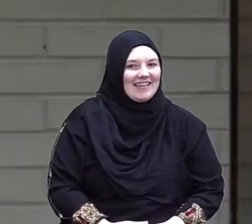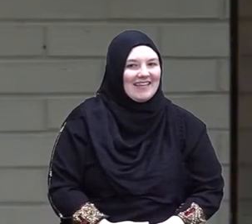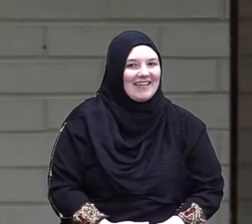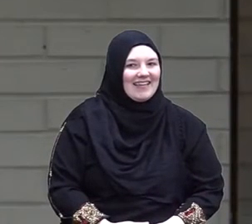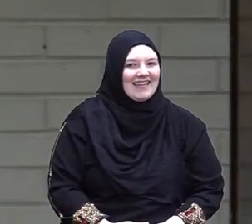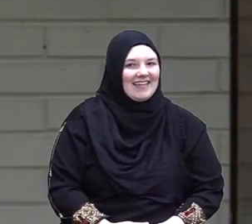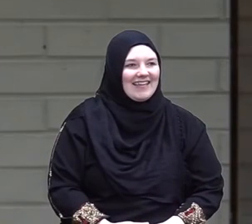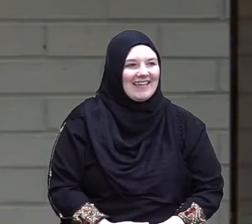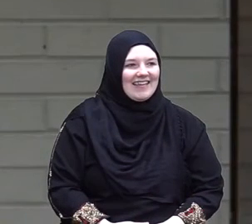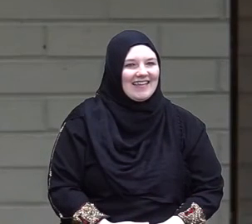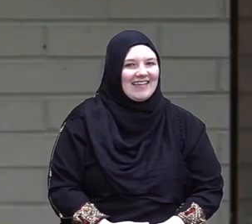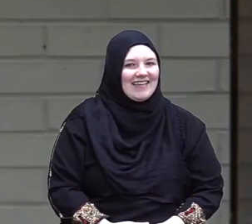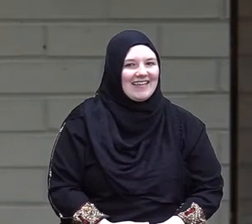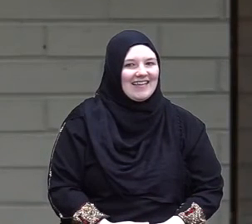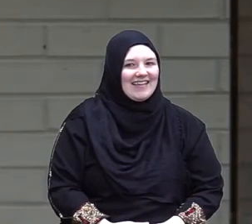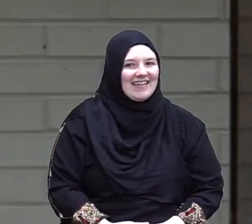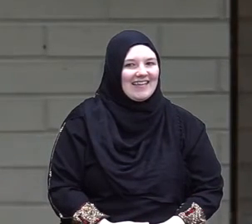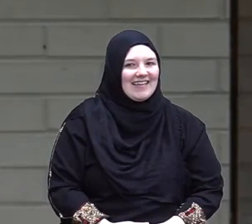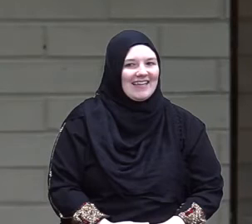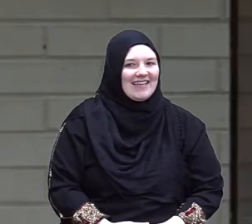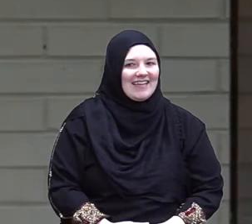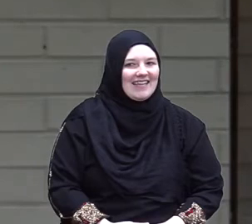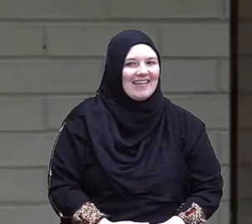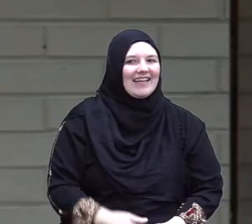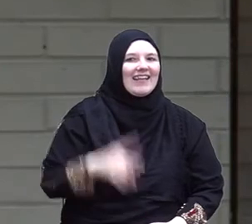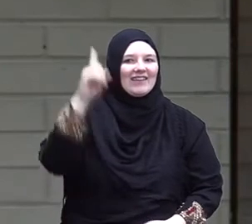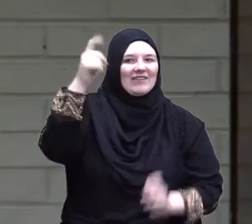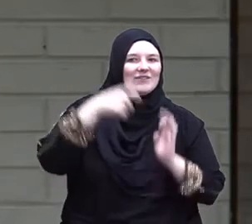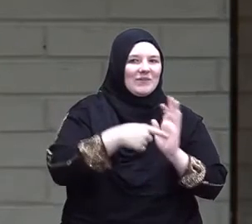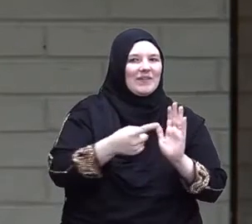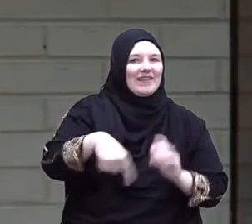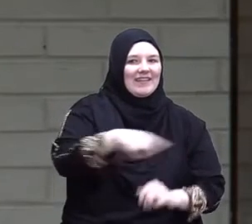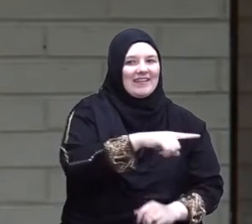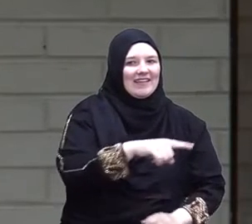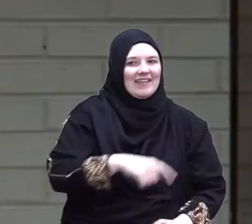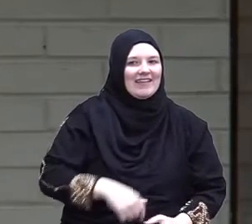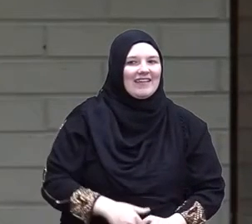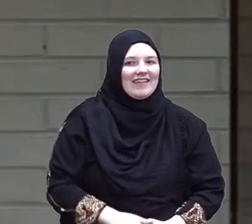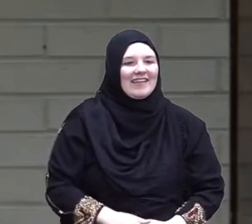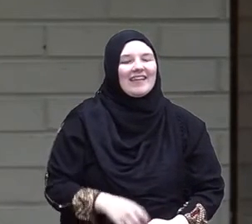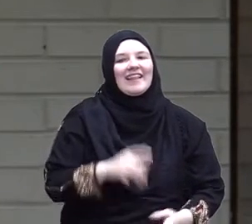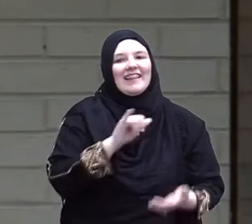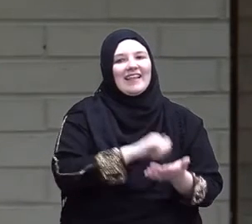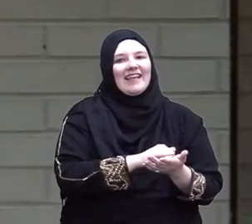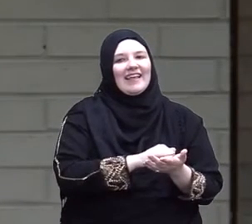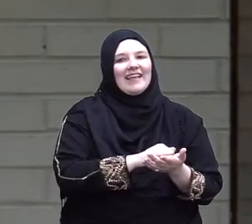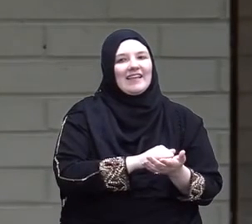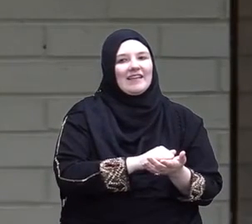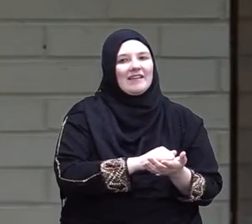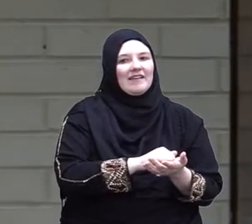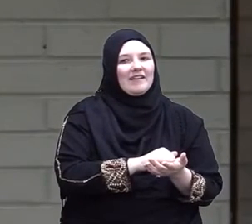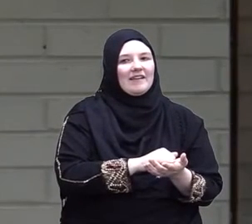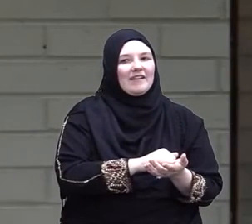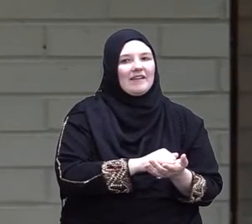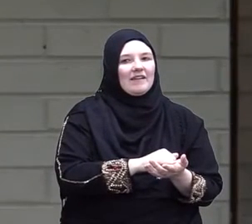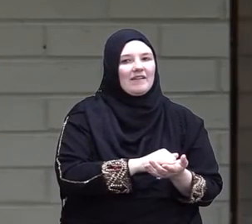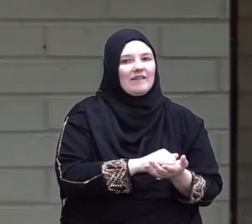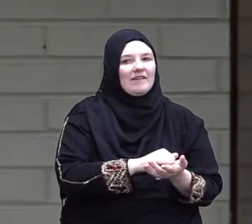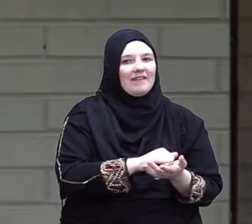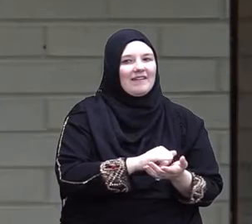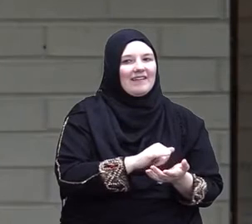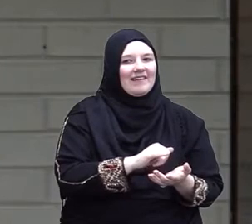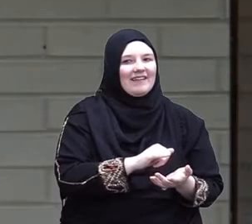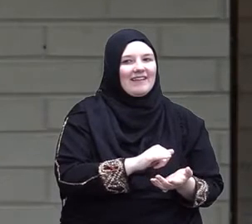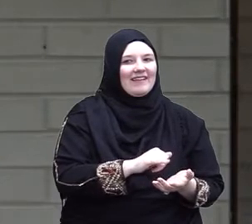be. And Allah showed them that how productive and effective